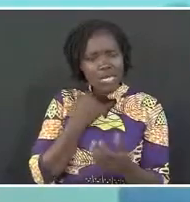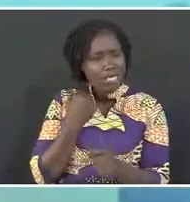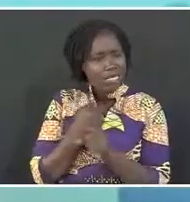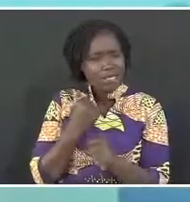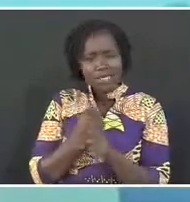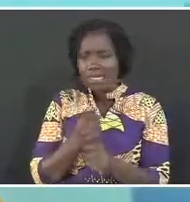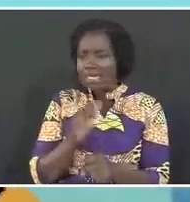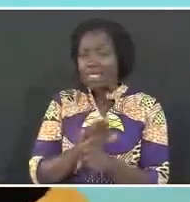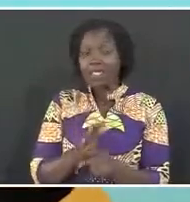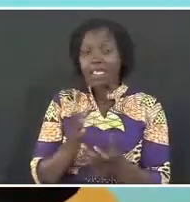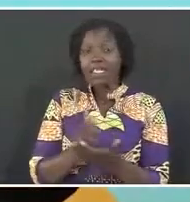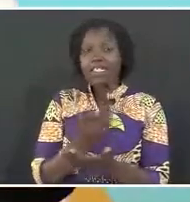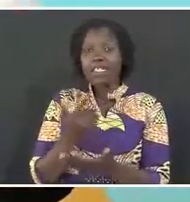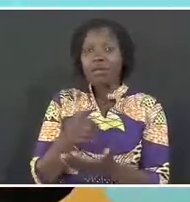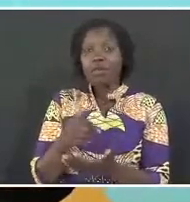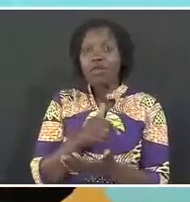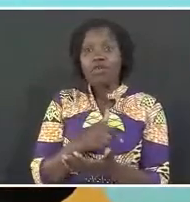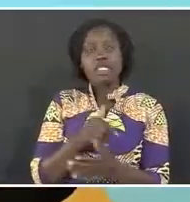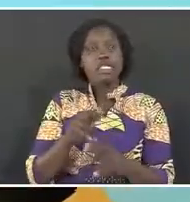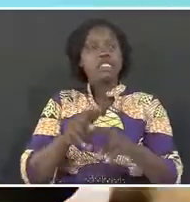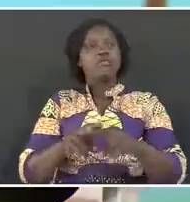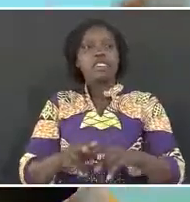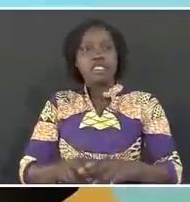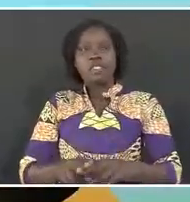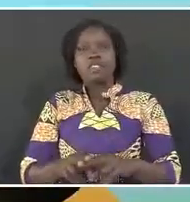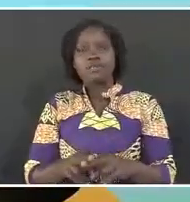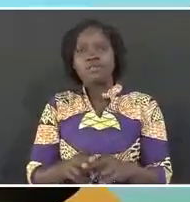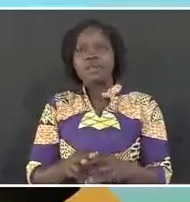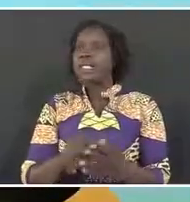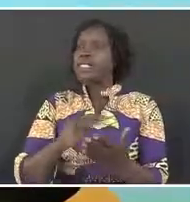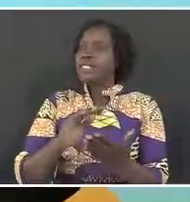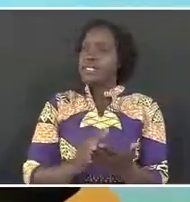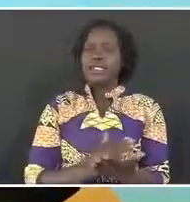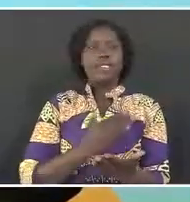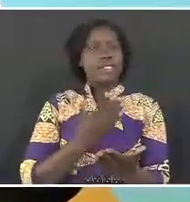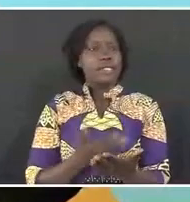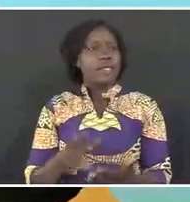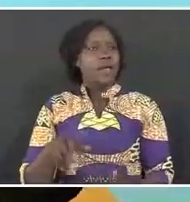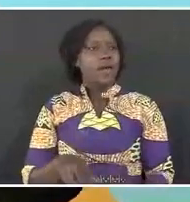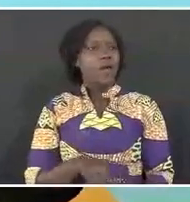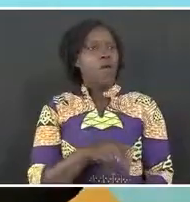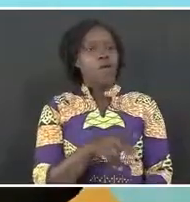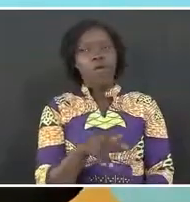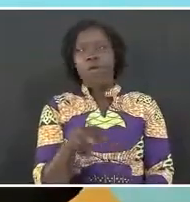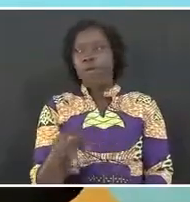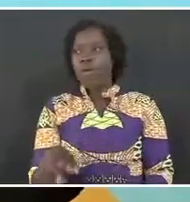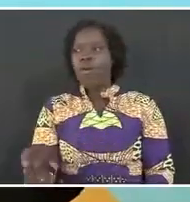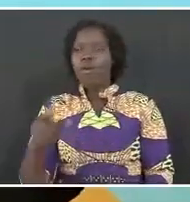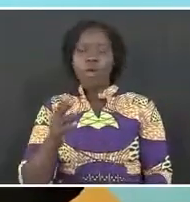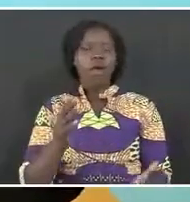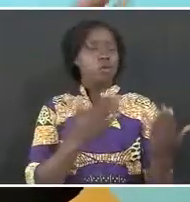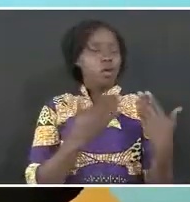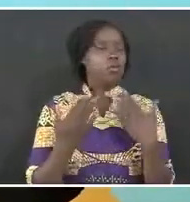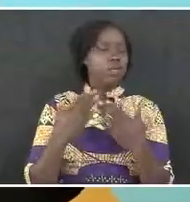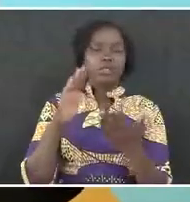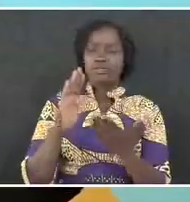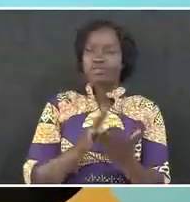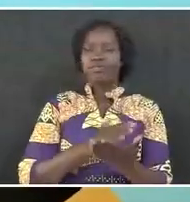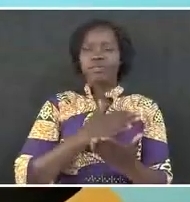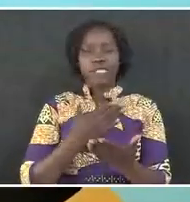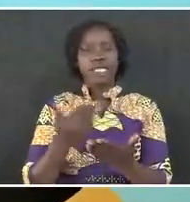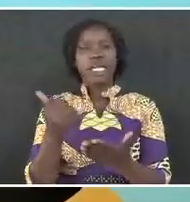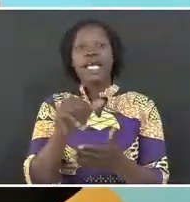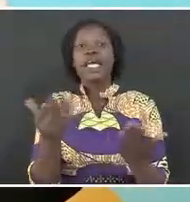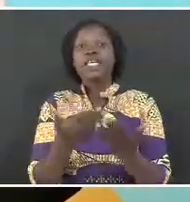There are some of us who, nikika chini hivi ni kuimba. I walk around, I sing. In the bathroom, I'll sing. Anywhere, I